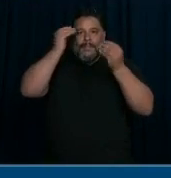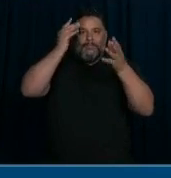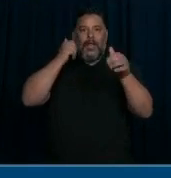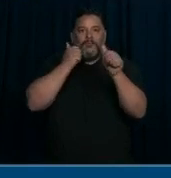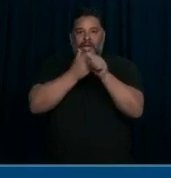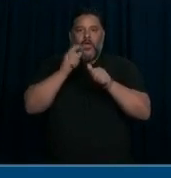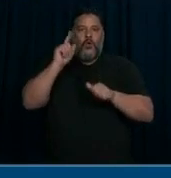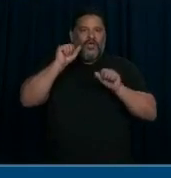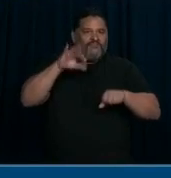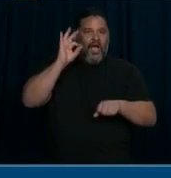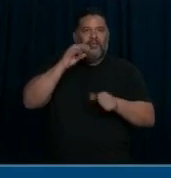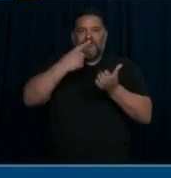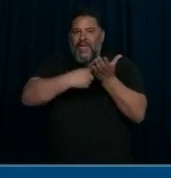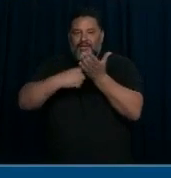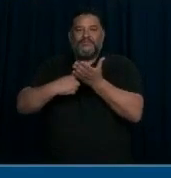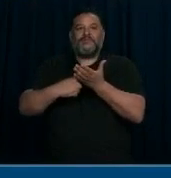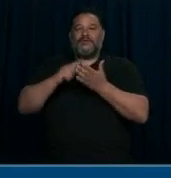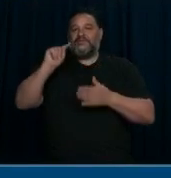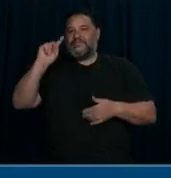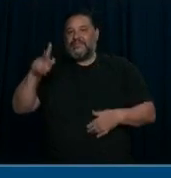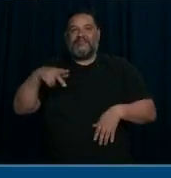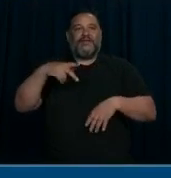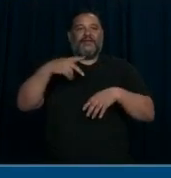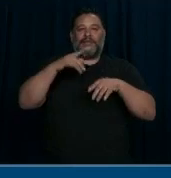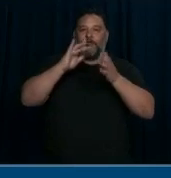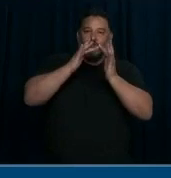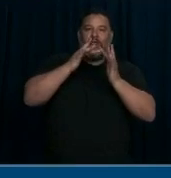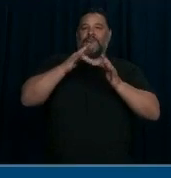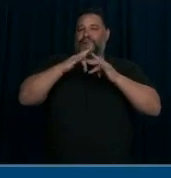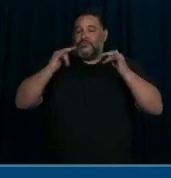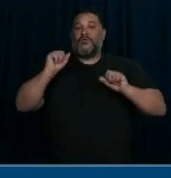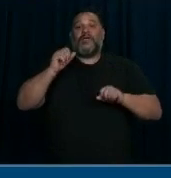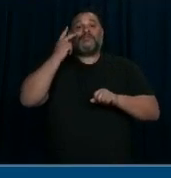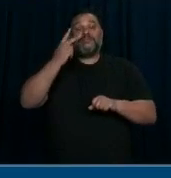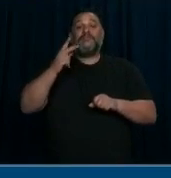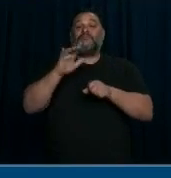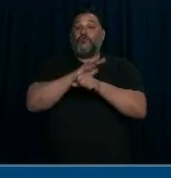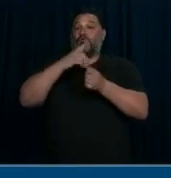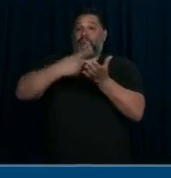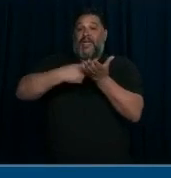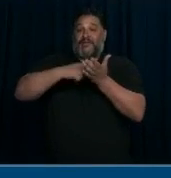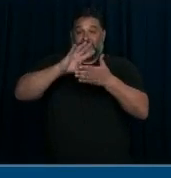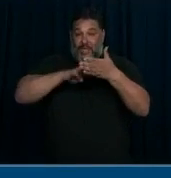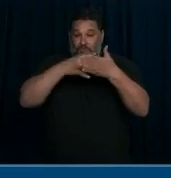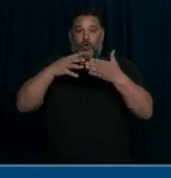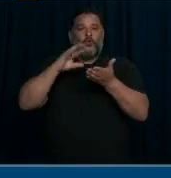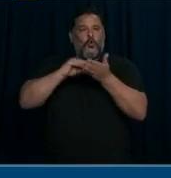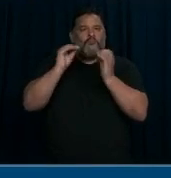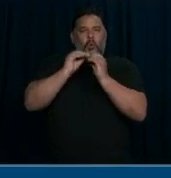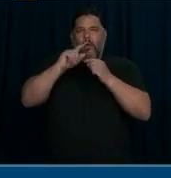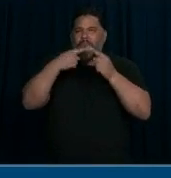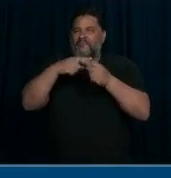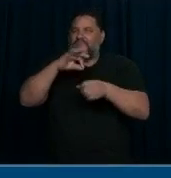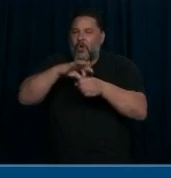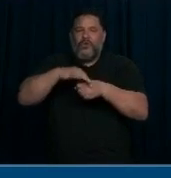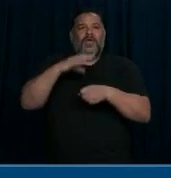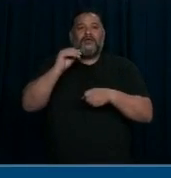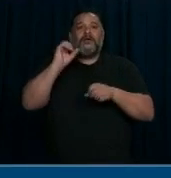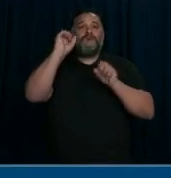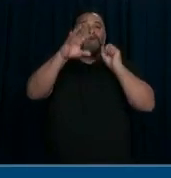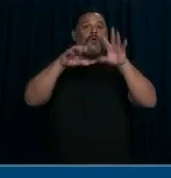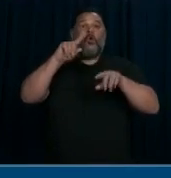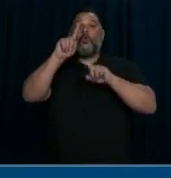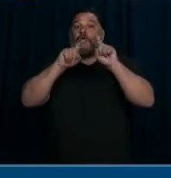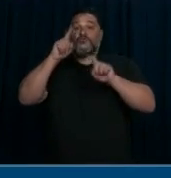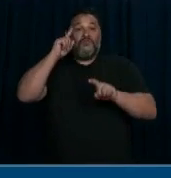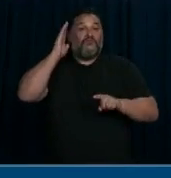radio, and digital platforms. You can also see the full debate schedule, learn more about voting, and submit questions for future